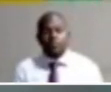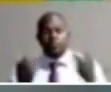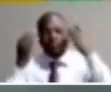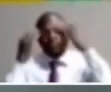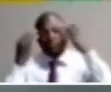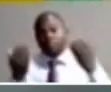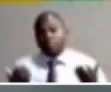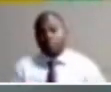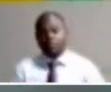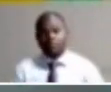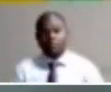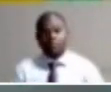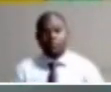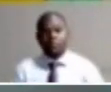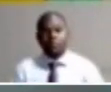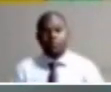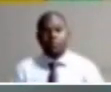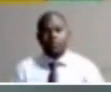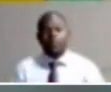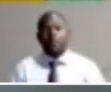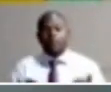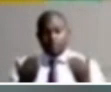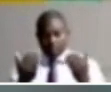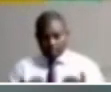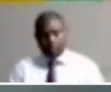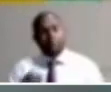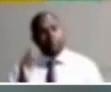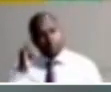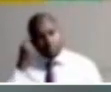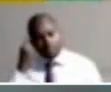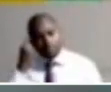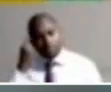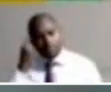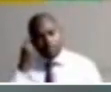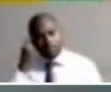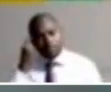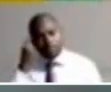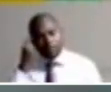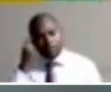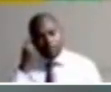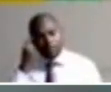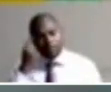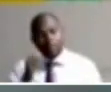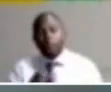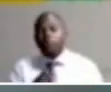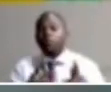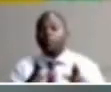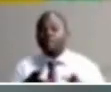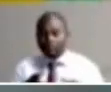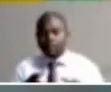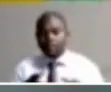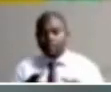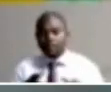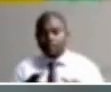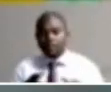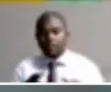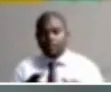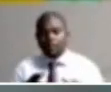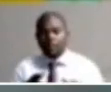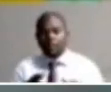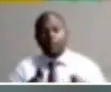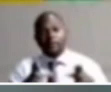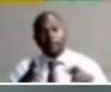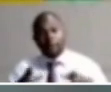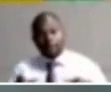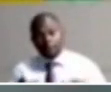We don't know. We therefore think that there is less risk in taking the